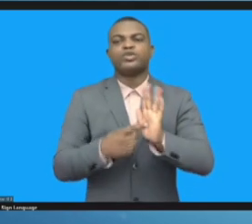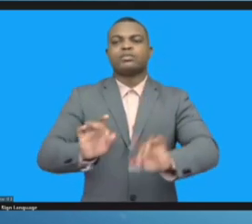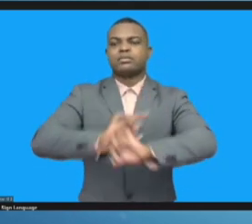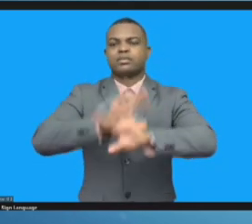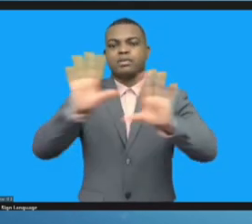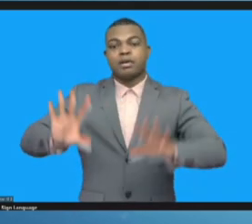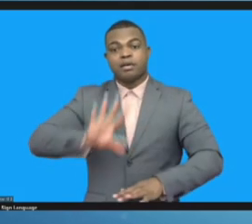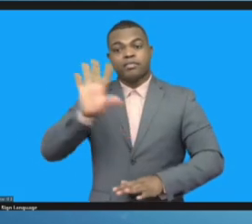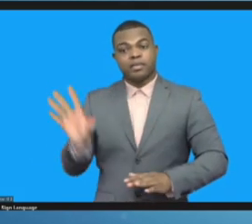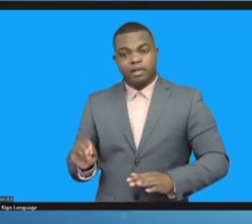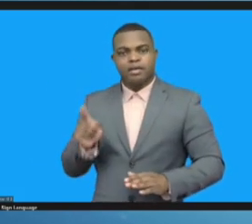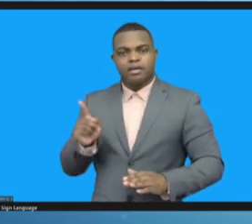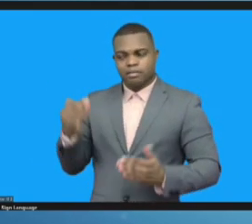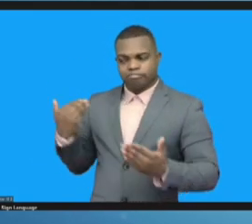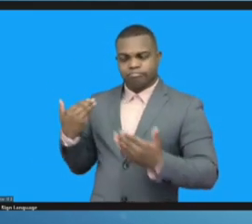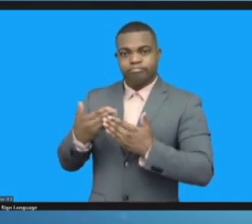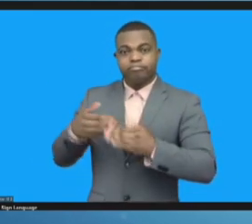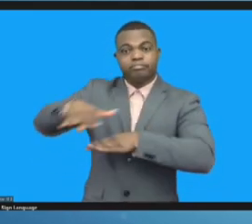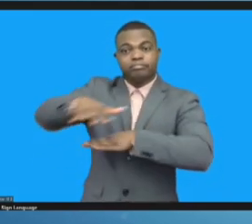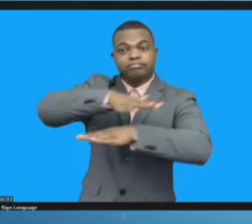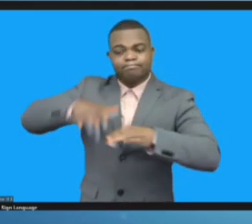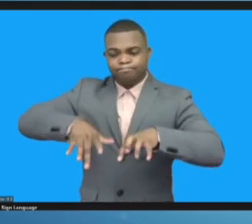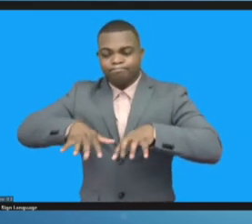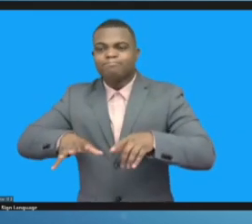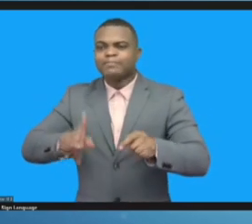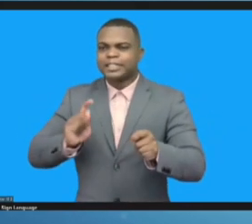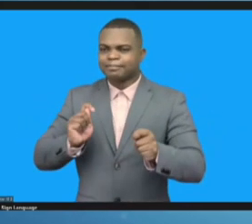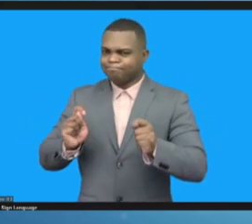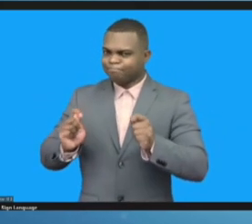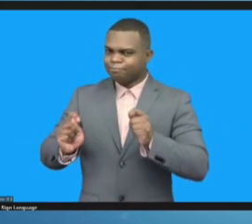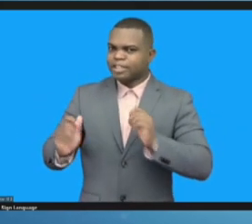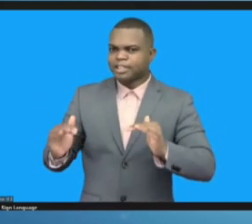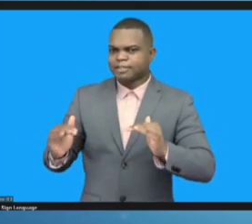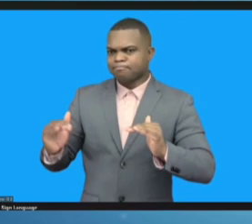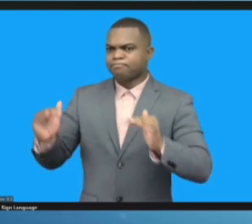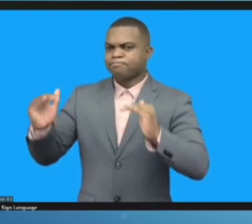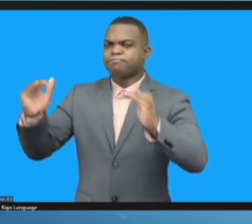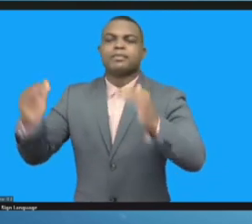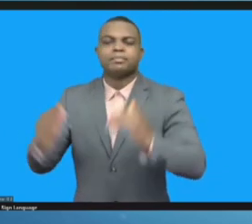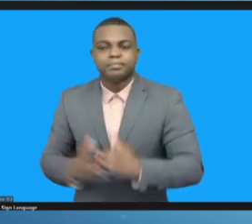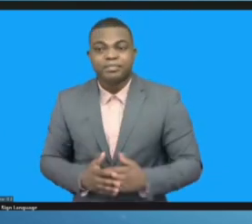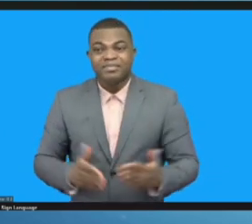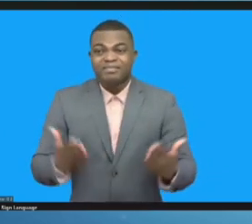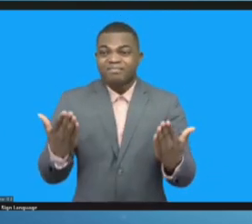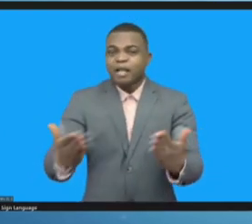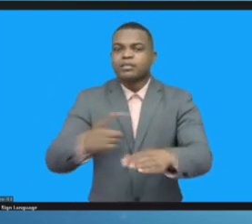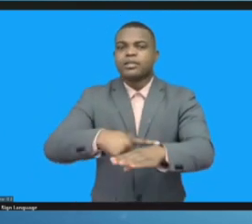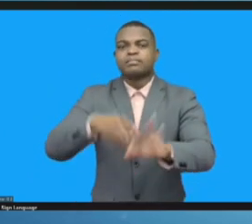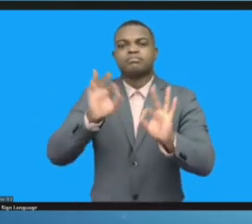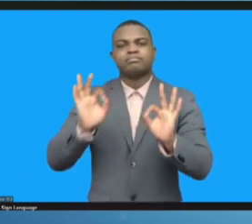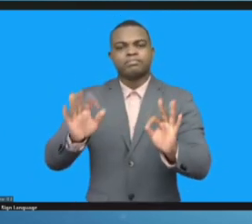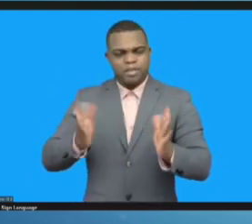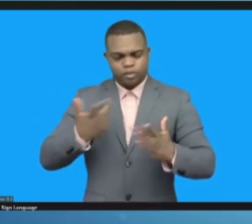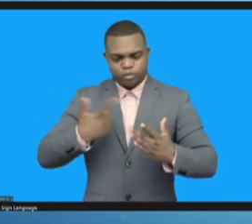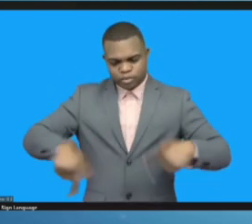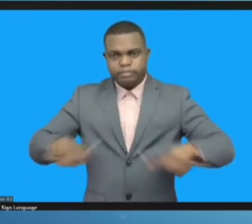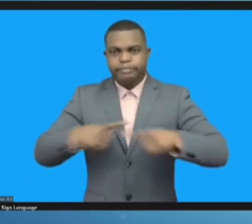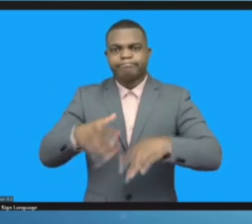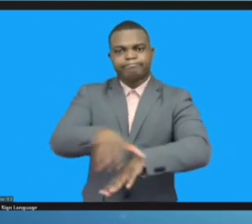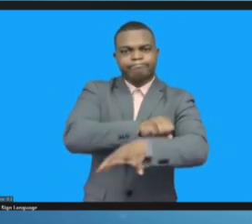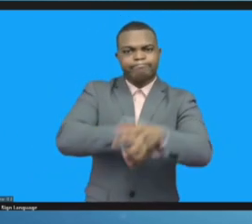to leverage digital technologies to power key initiatives in support of achieving a greener and more inclusive digital